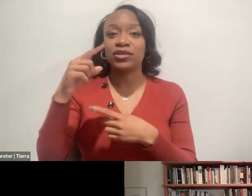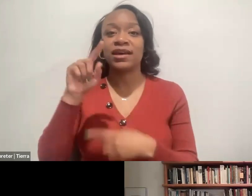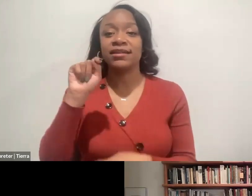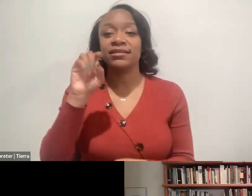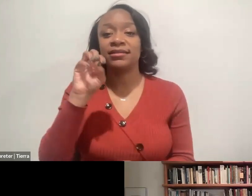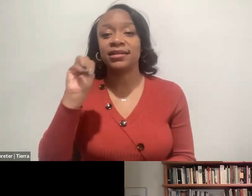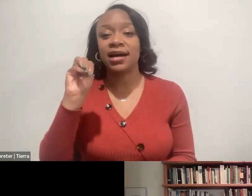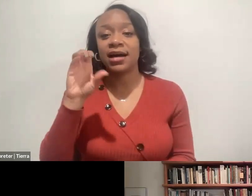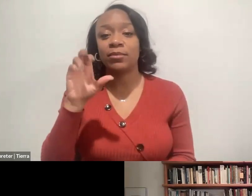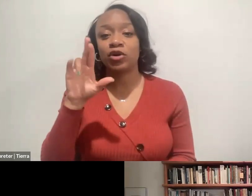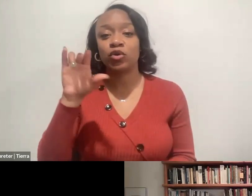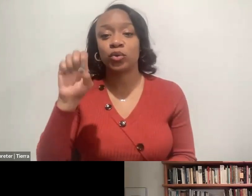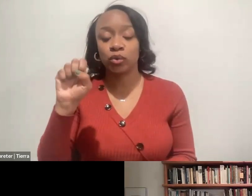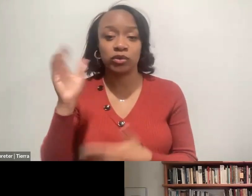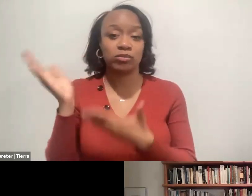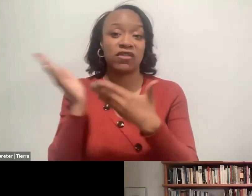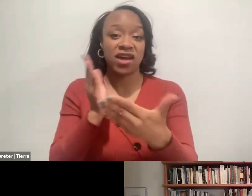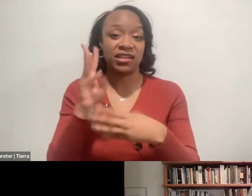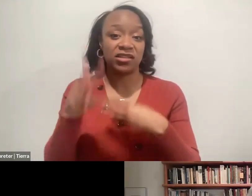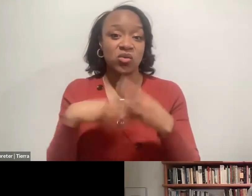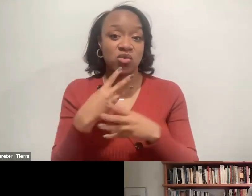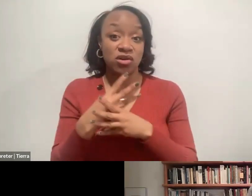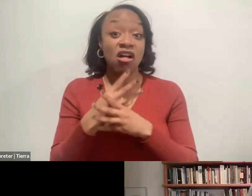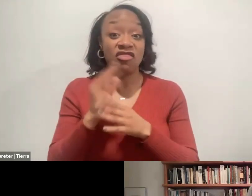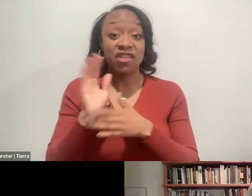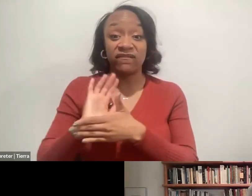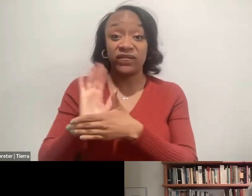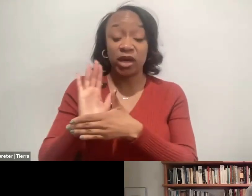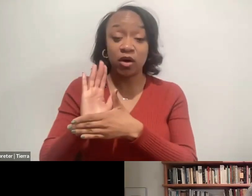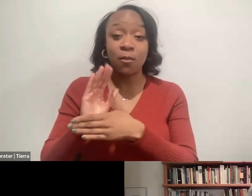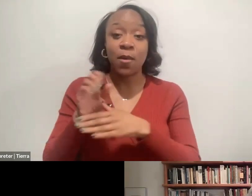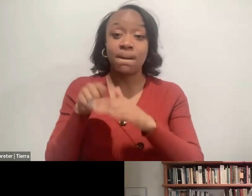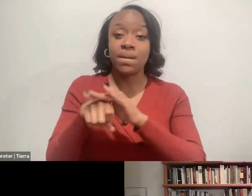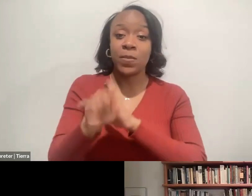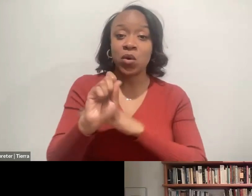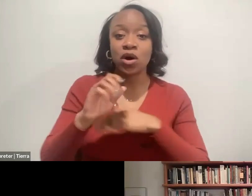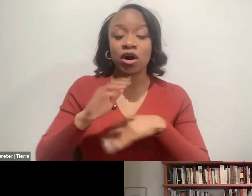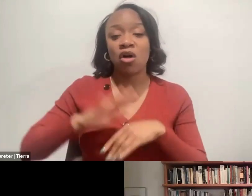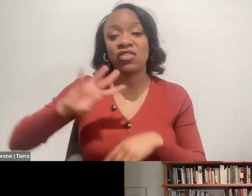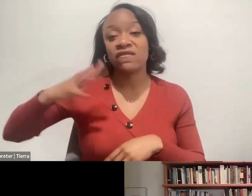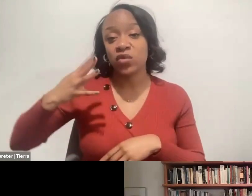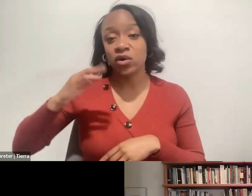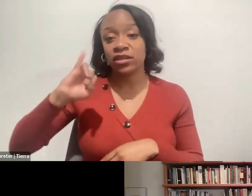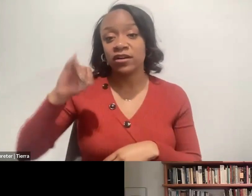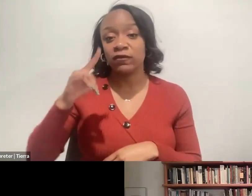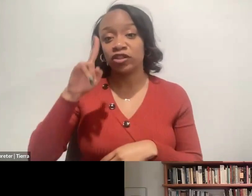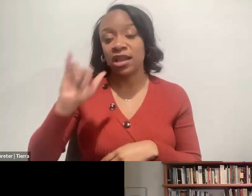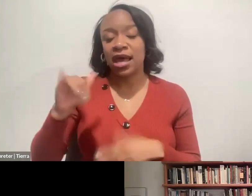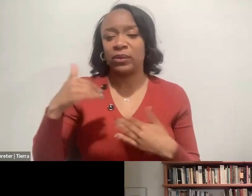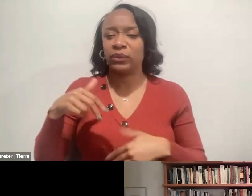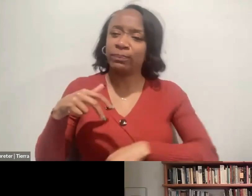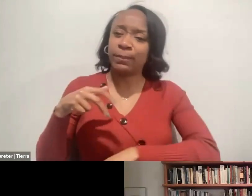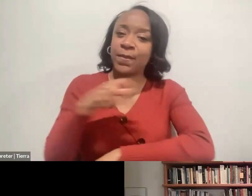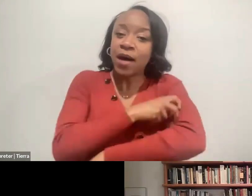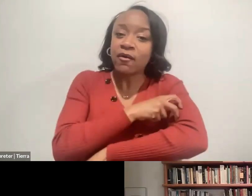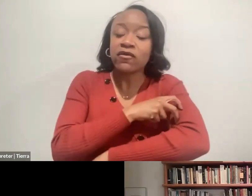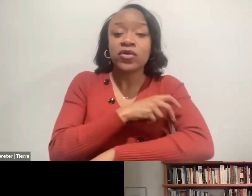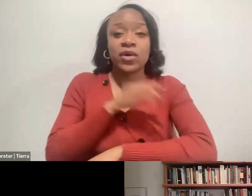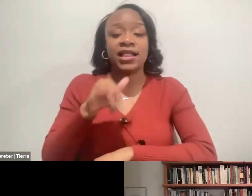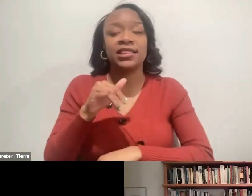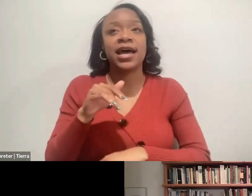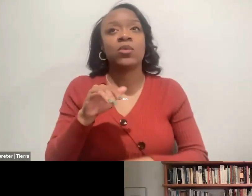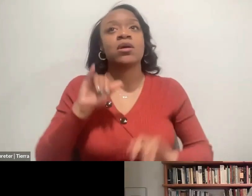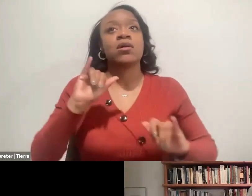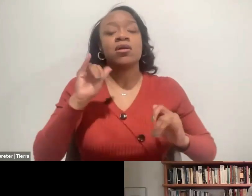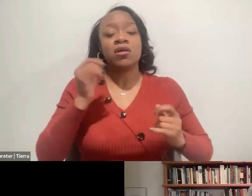world. The film, Born on the 4th of July, it's powerful and would bring home to people